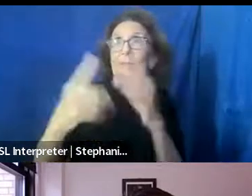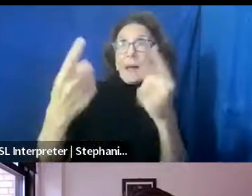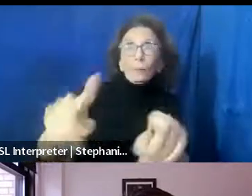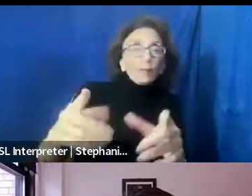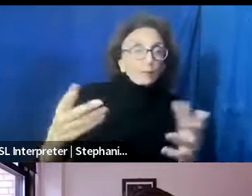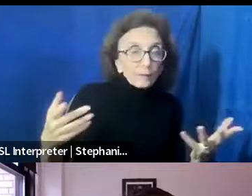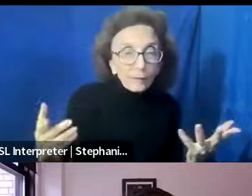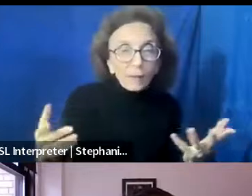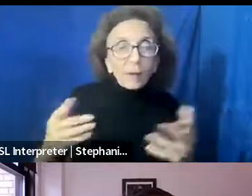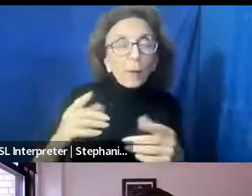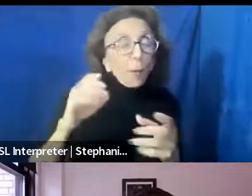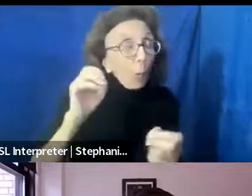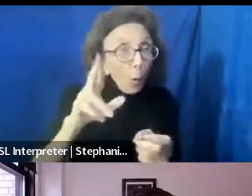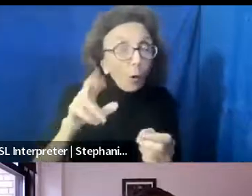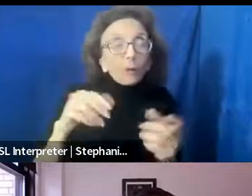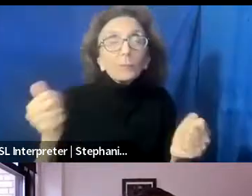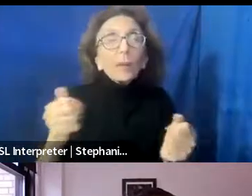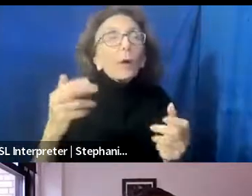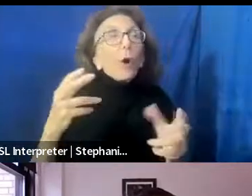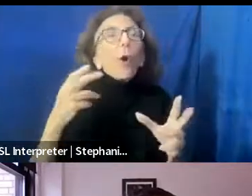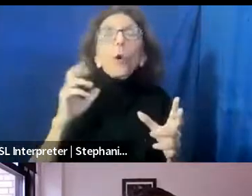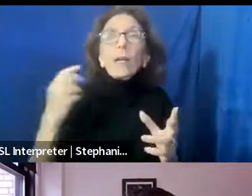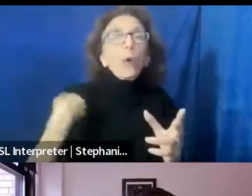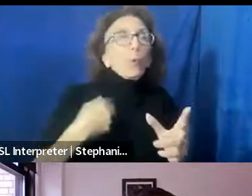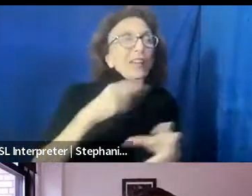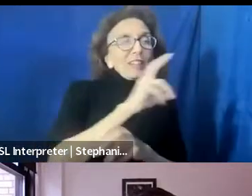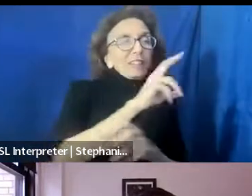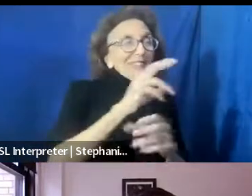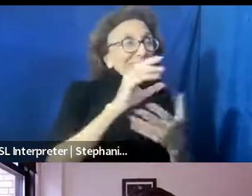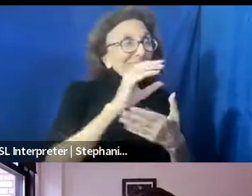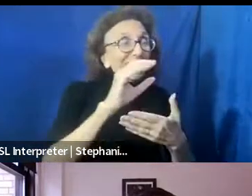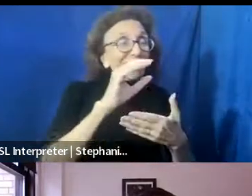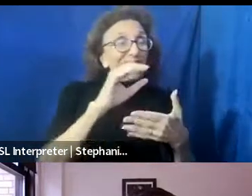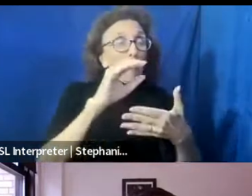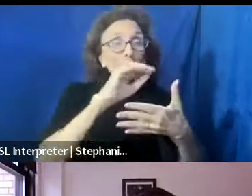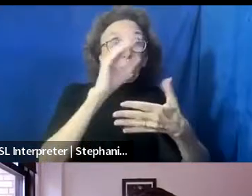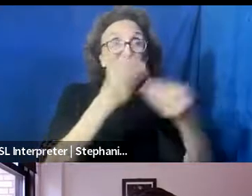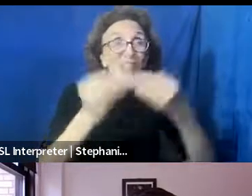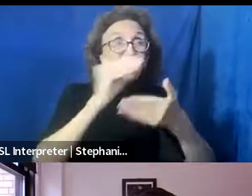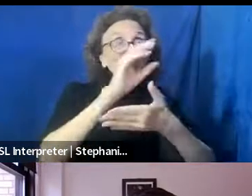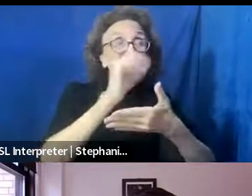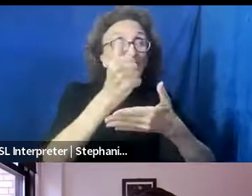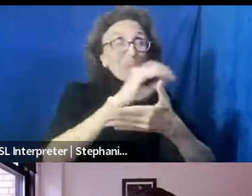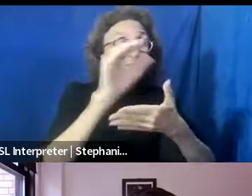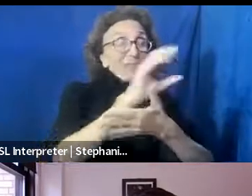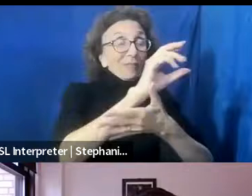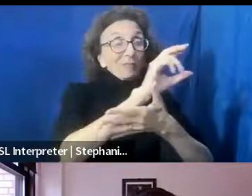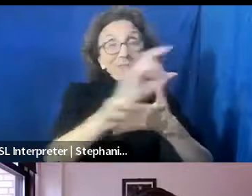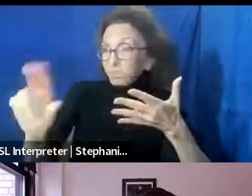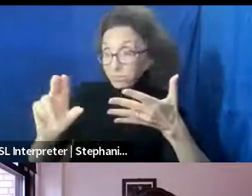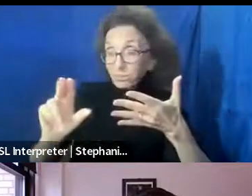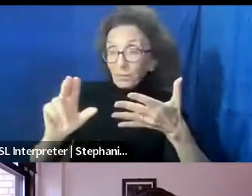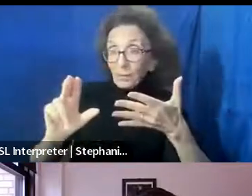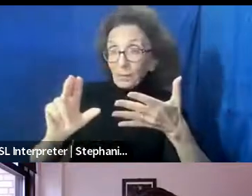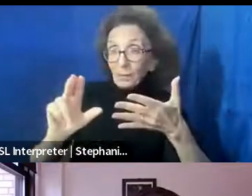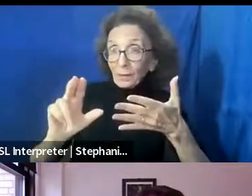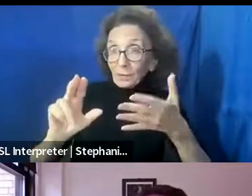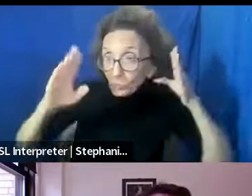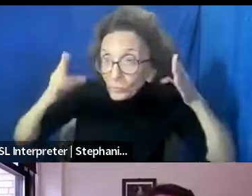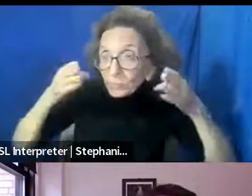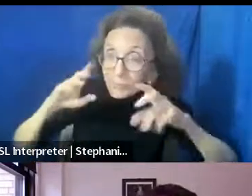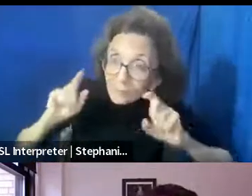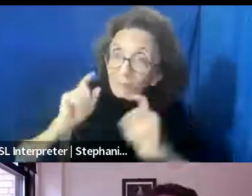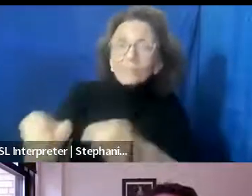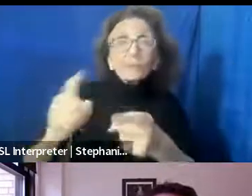we invested this 10% in our people, and that actually turned out much easier than we thought it would. Or